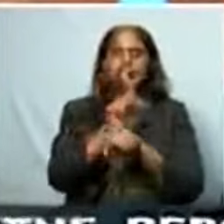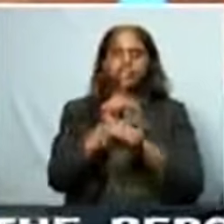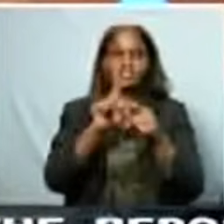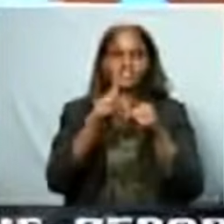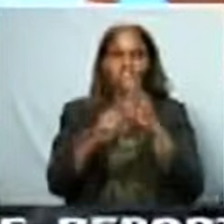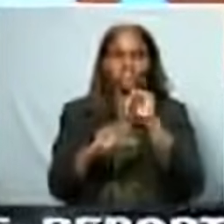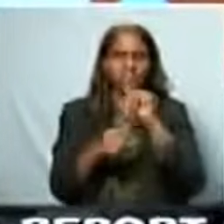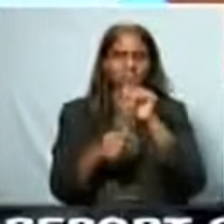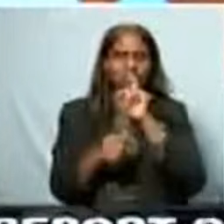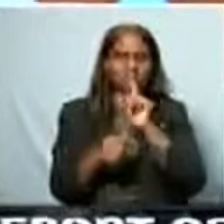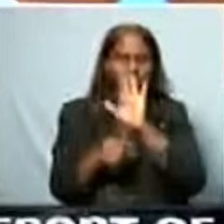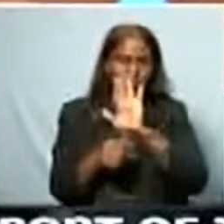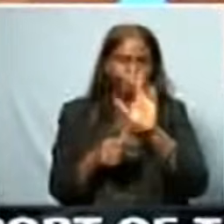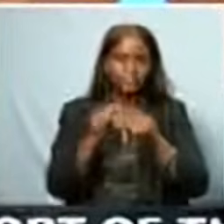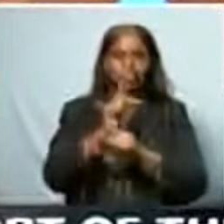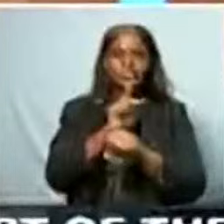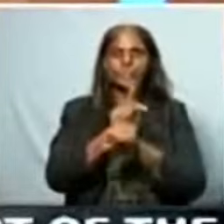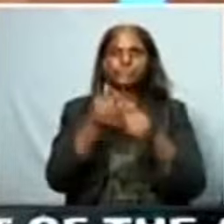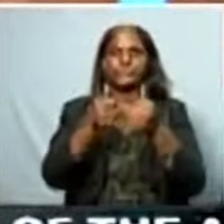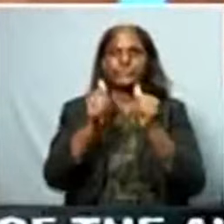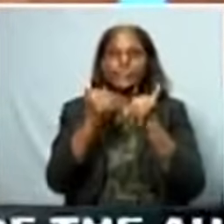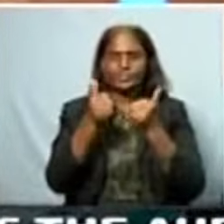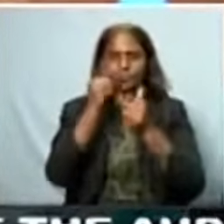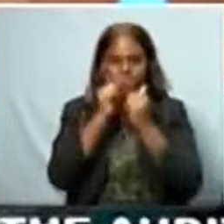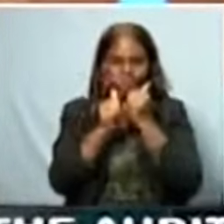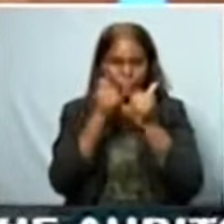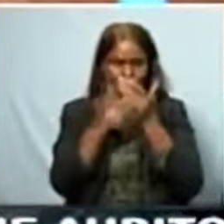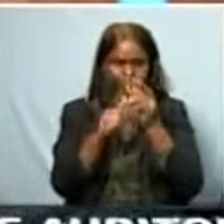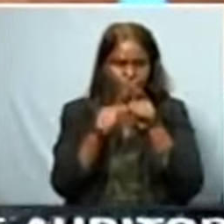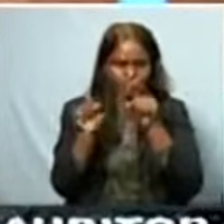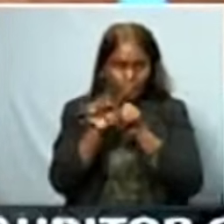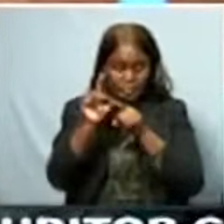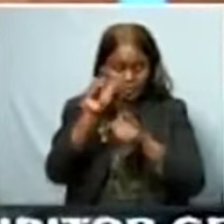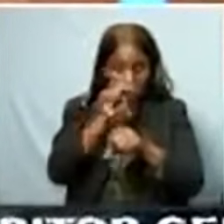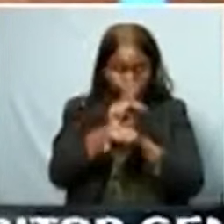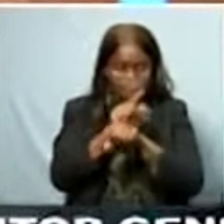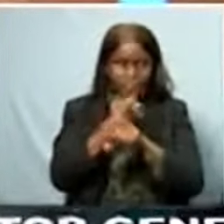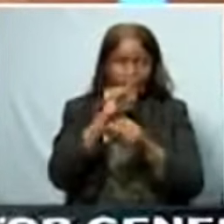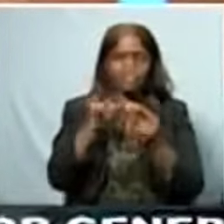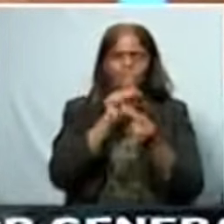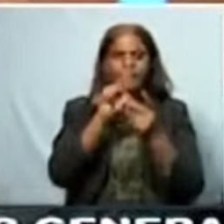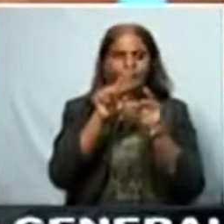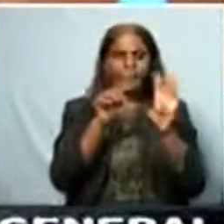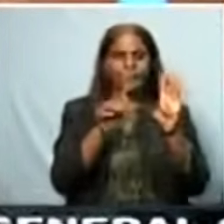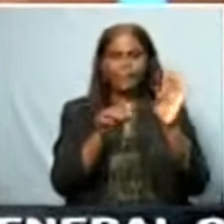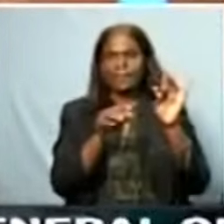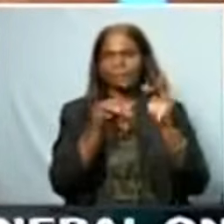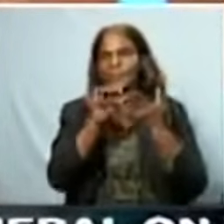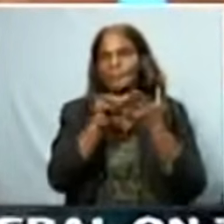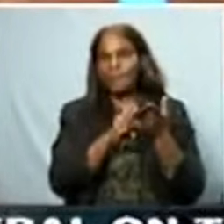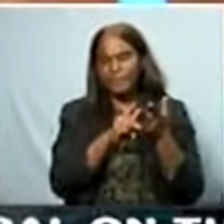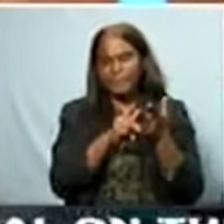not the actual project itself, because the actual project is not correlating. It should be 48 million,